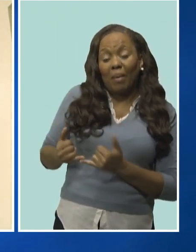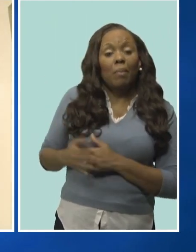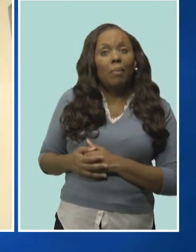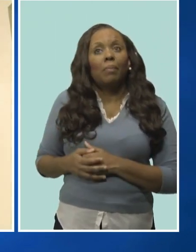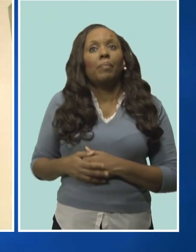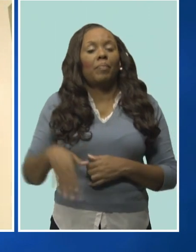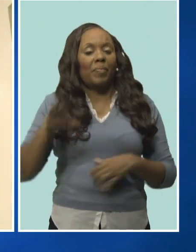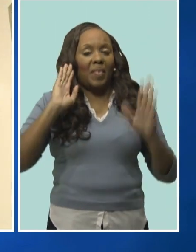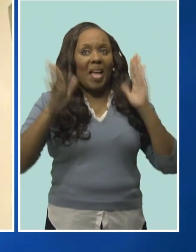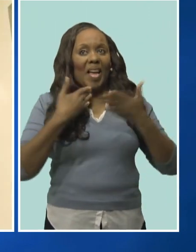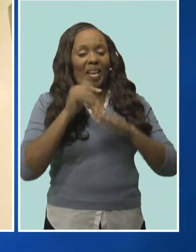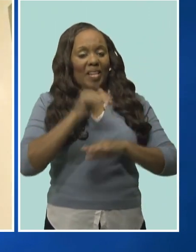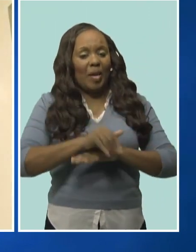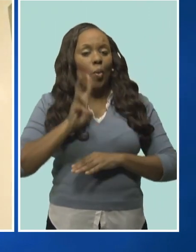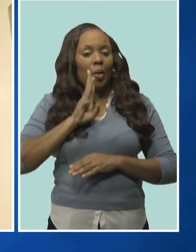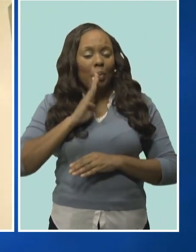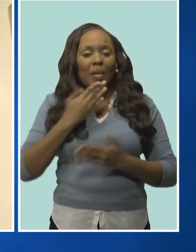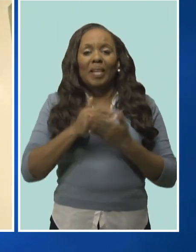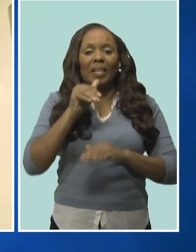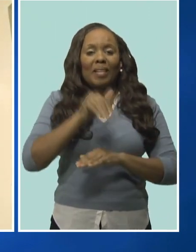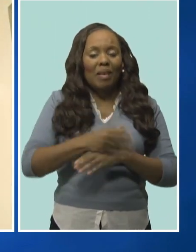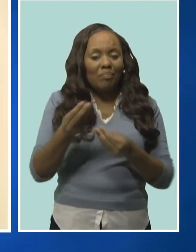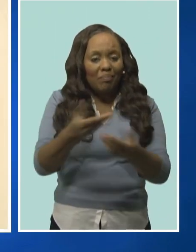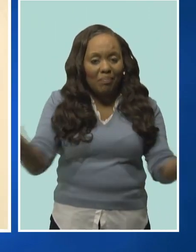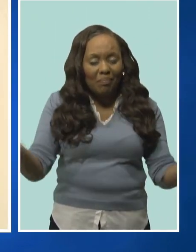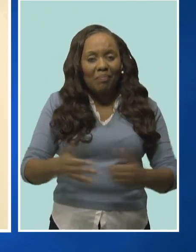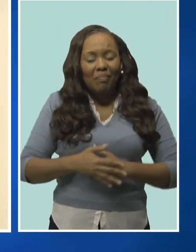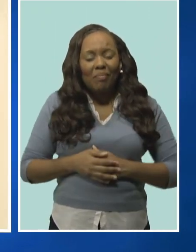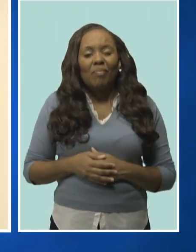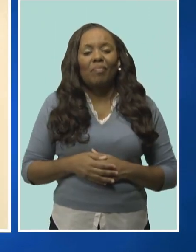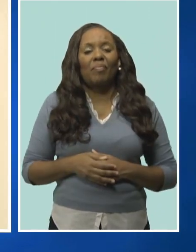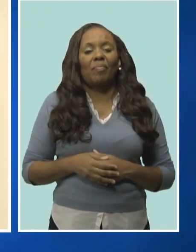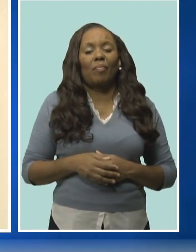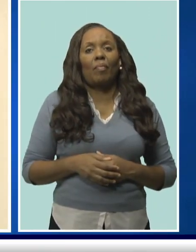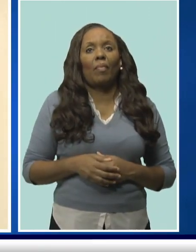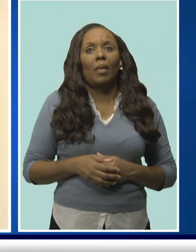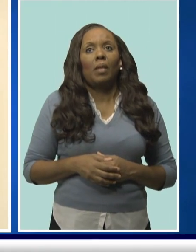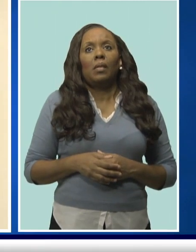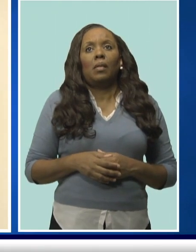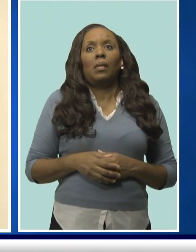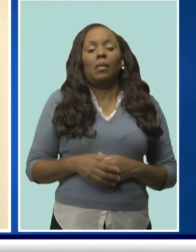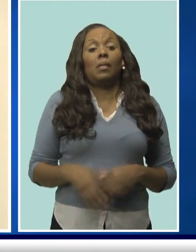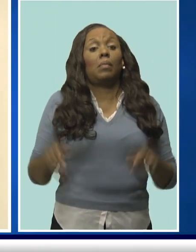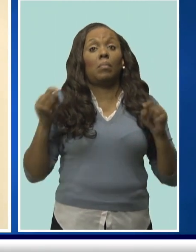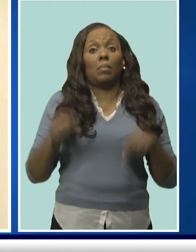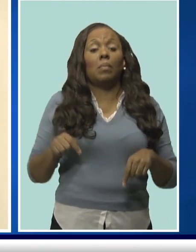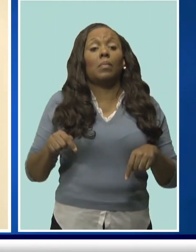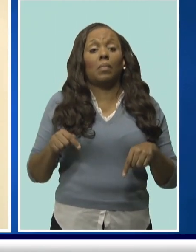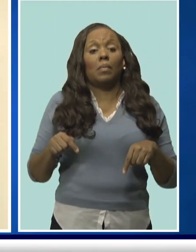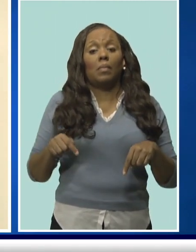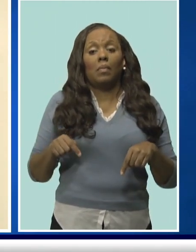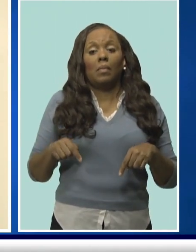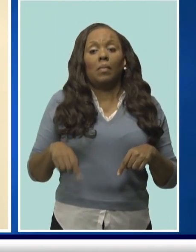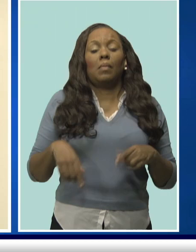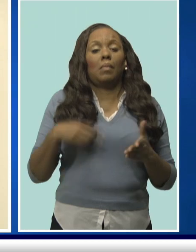Hi, good night, Wendy. Good night to your listeners and good night, Barbados. The genesis of this reform really relates to